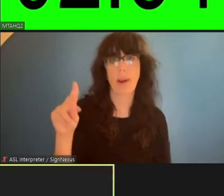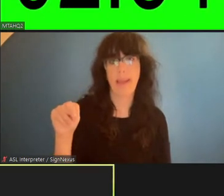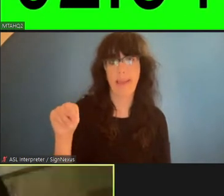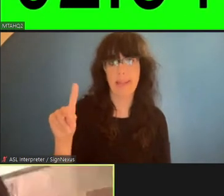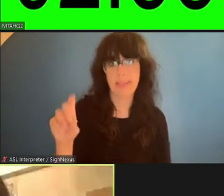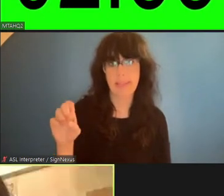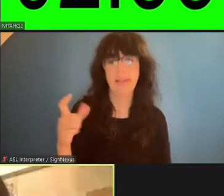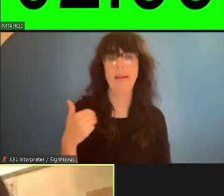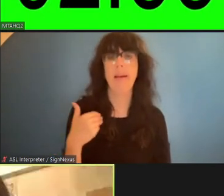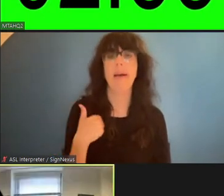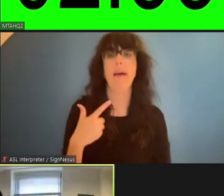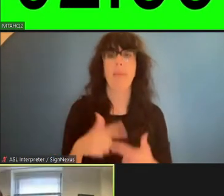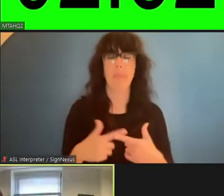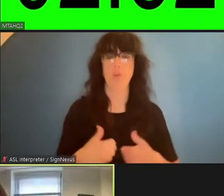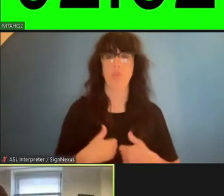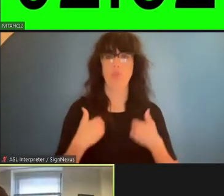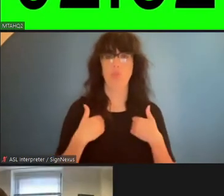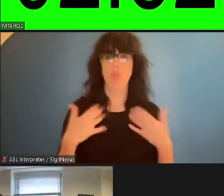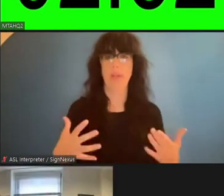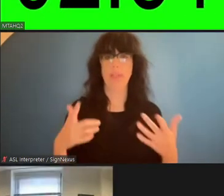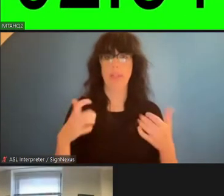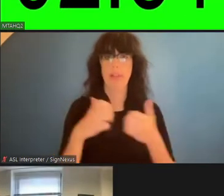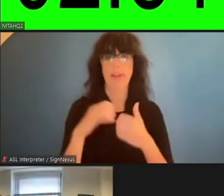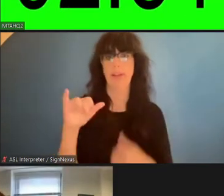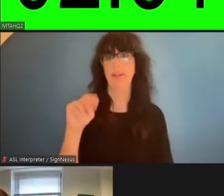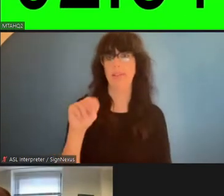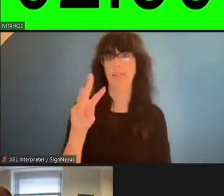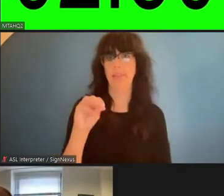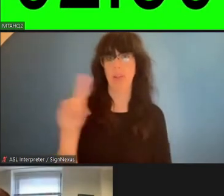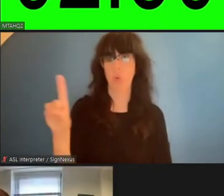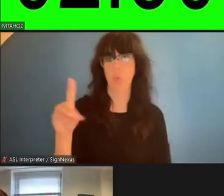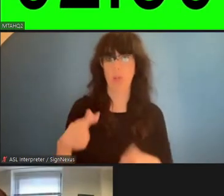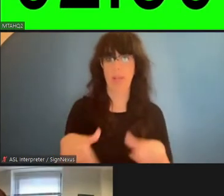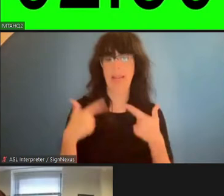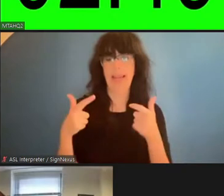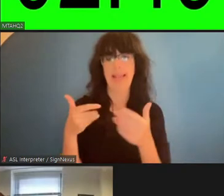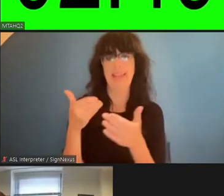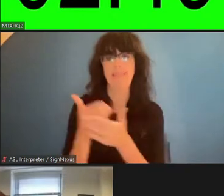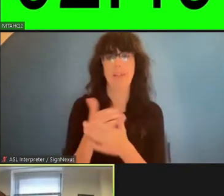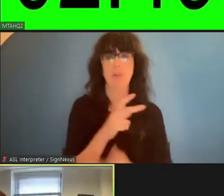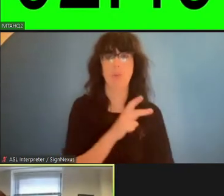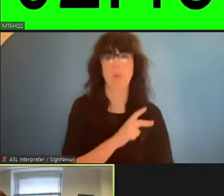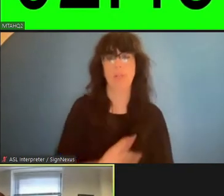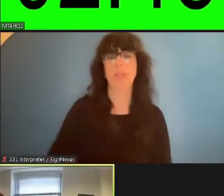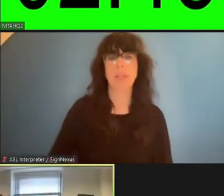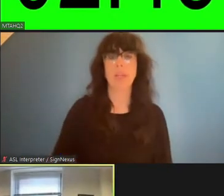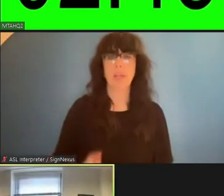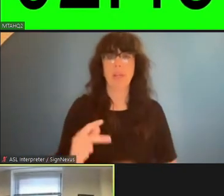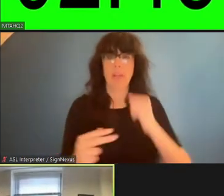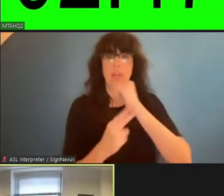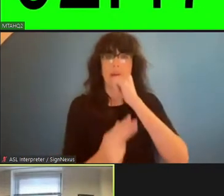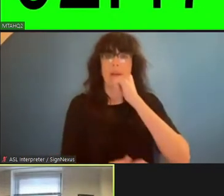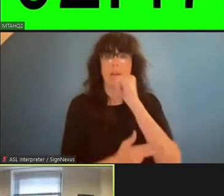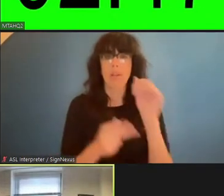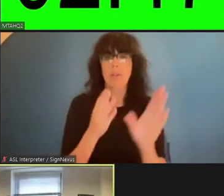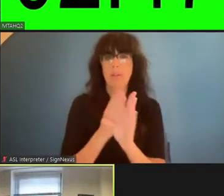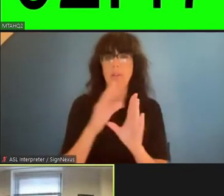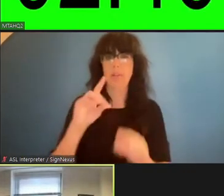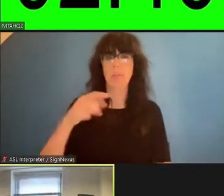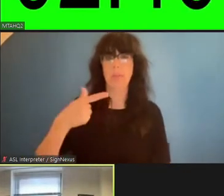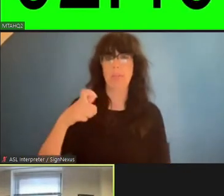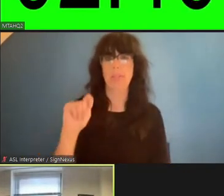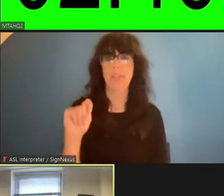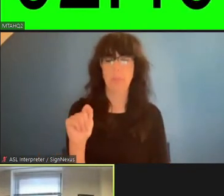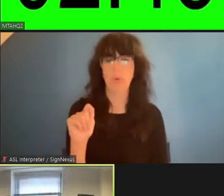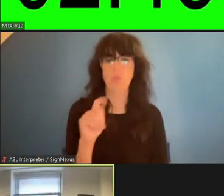am a resident of inwood i live adjacent to the kings bridge bus depot i i am